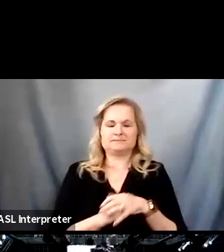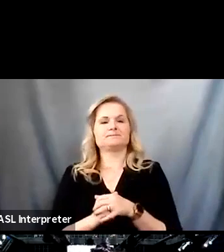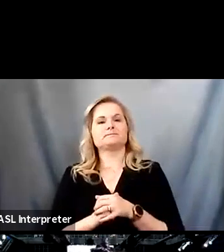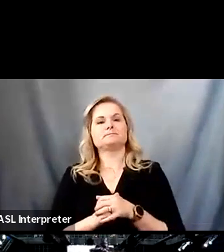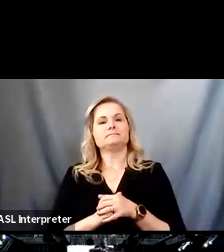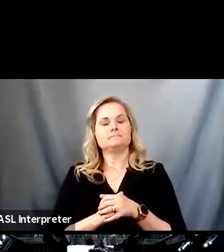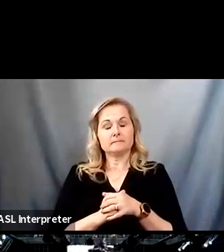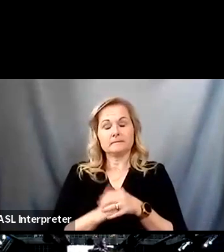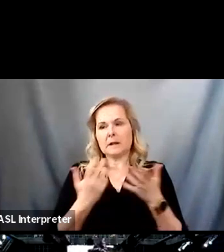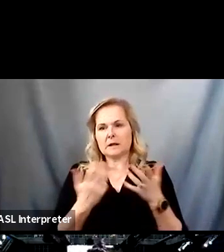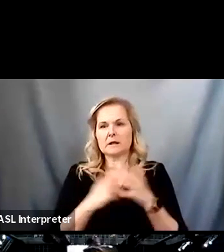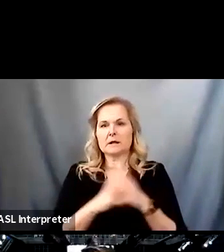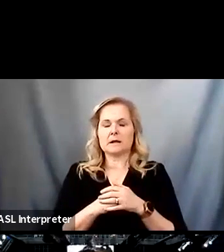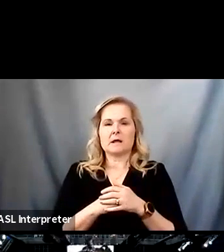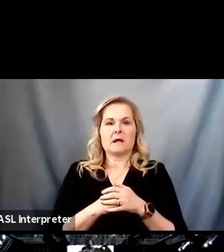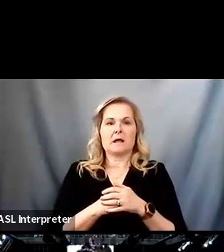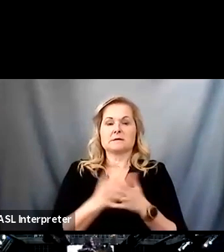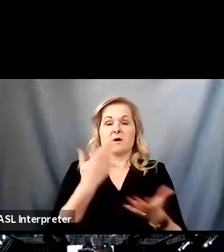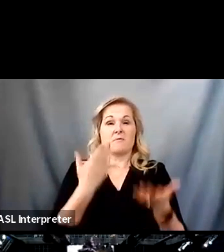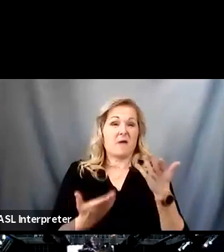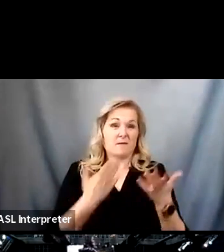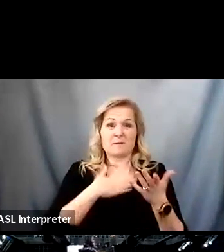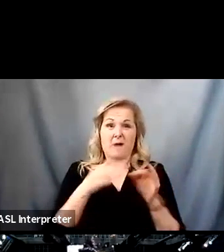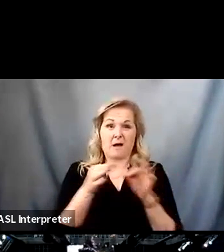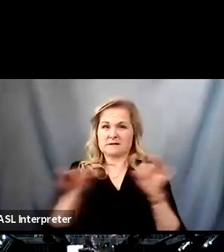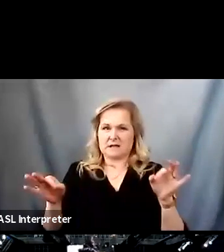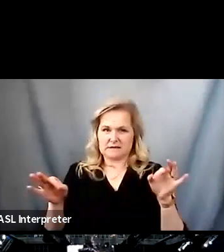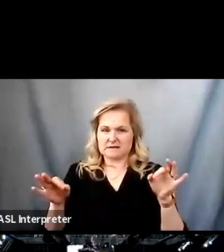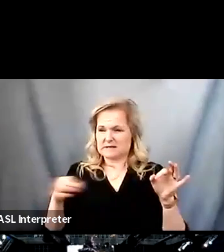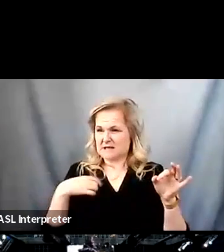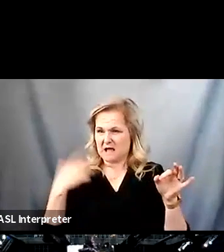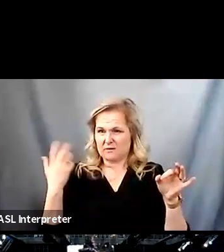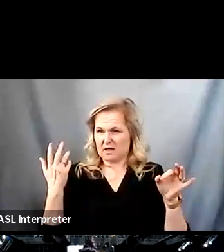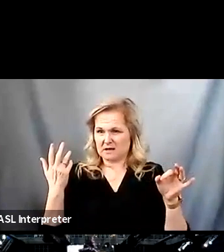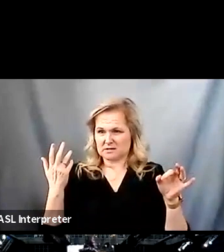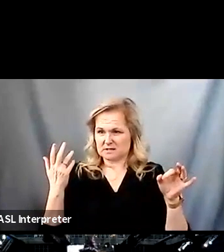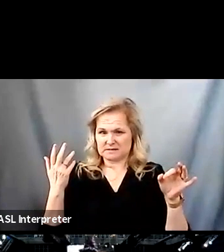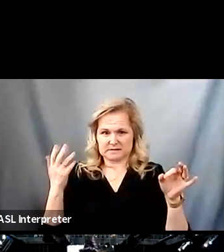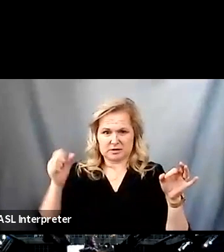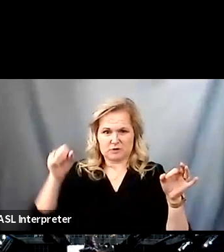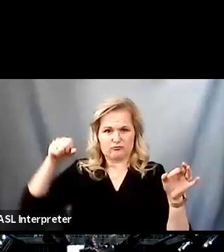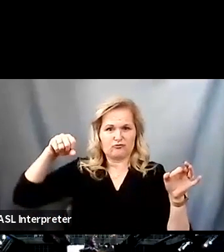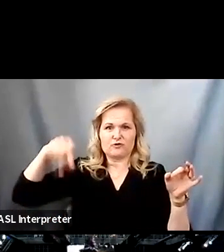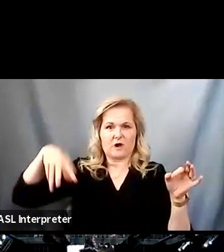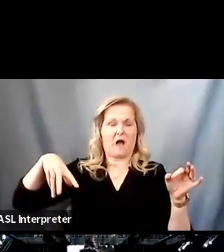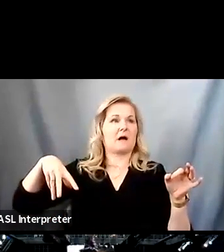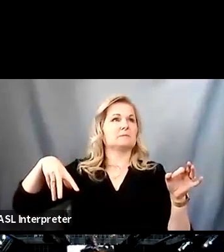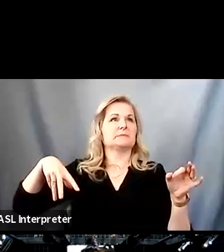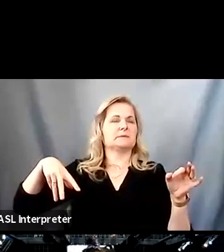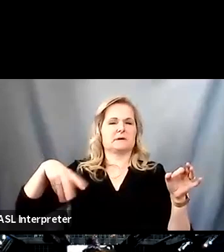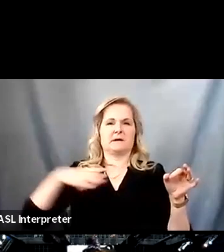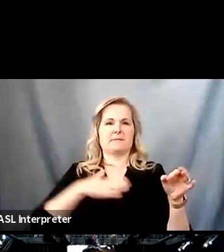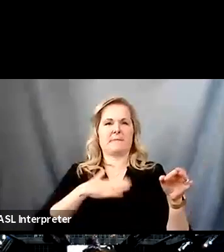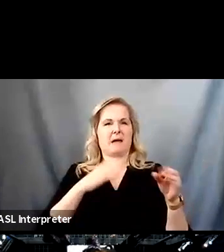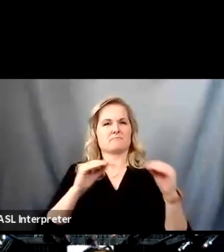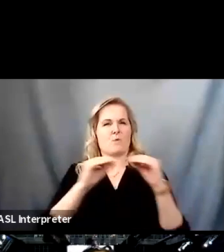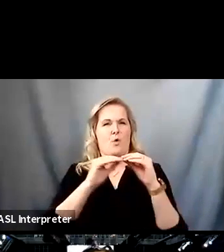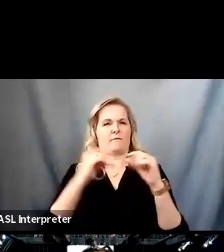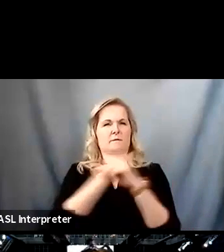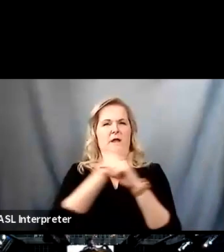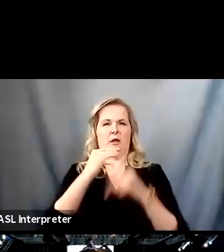So I may not finish sentences in ways that make sense to a linear way of